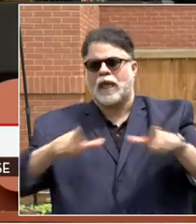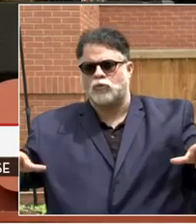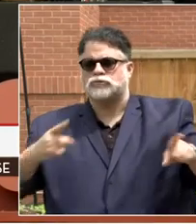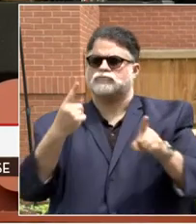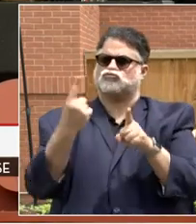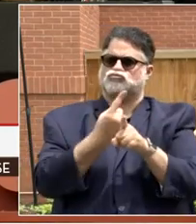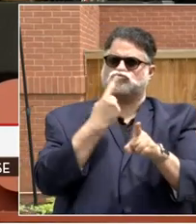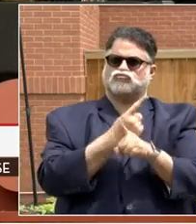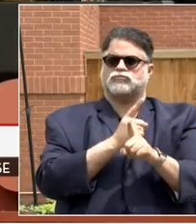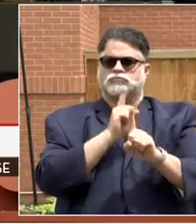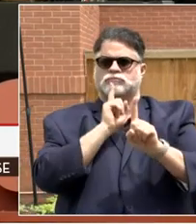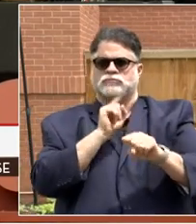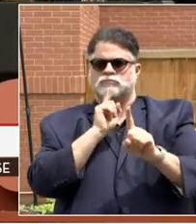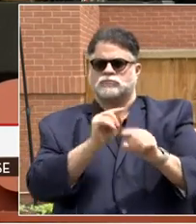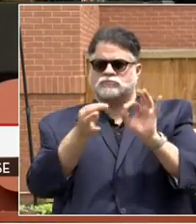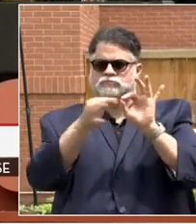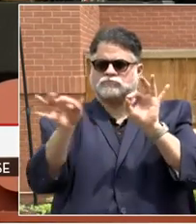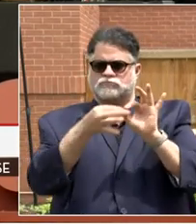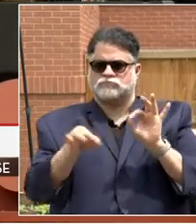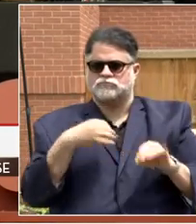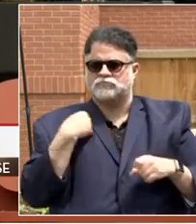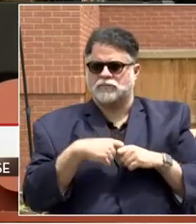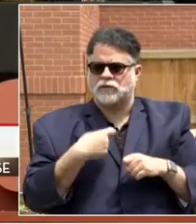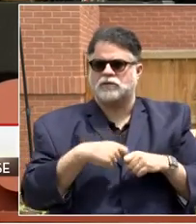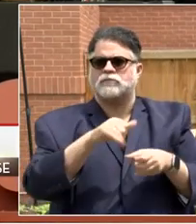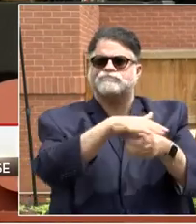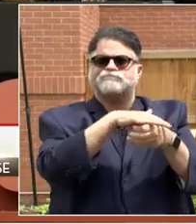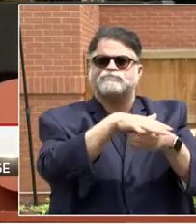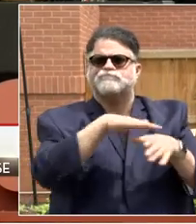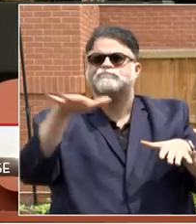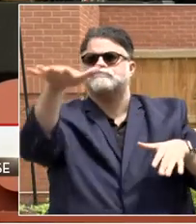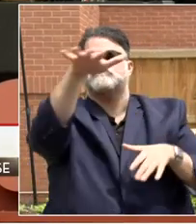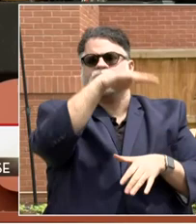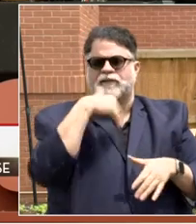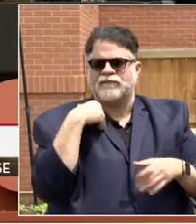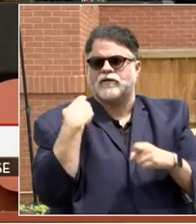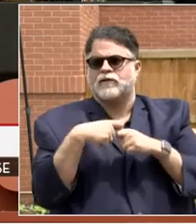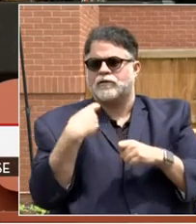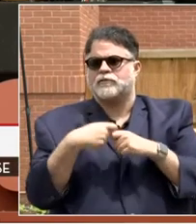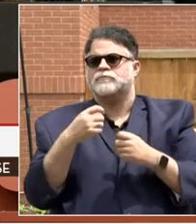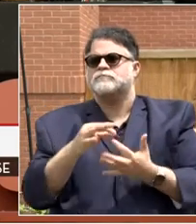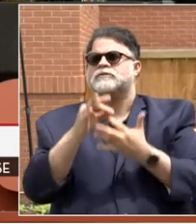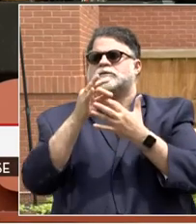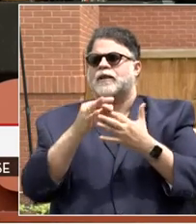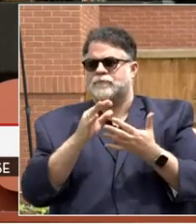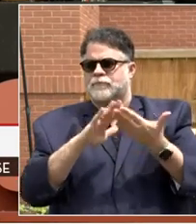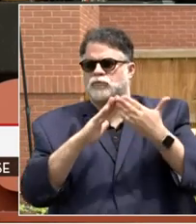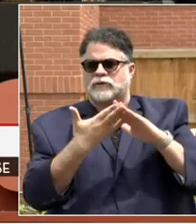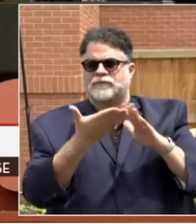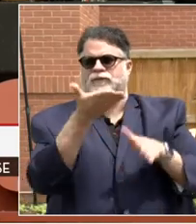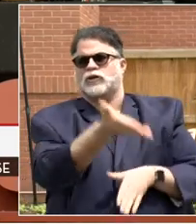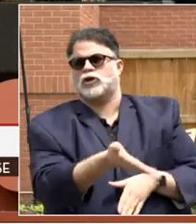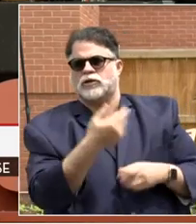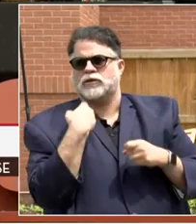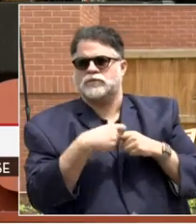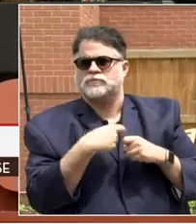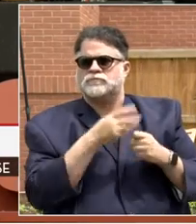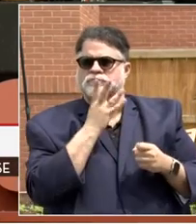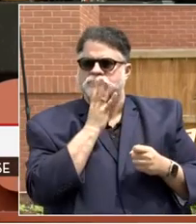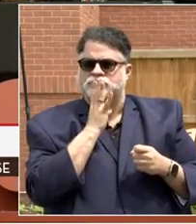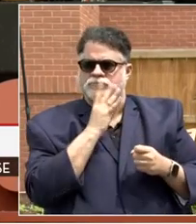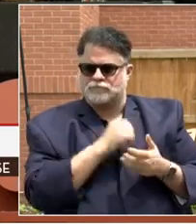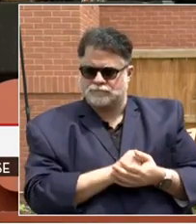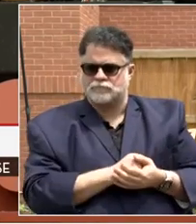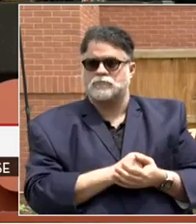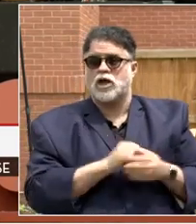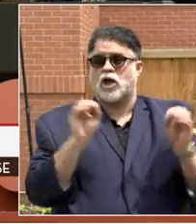and we try to target the areas in the city of most concern. And so the Mayor's Office of Latino Affairs is part